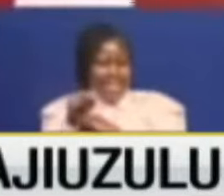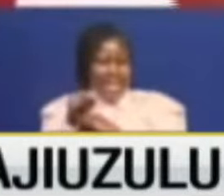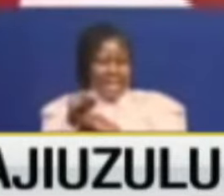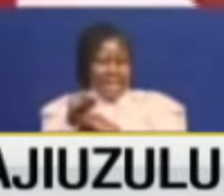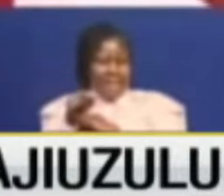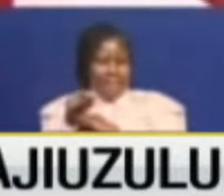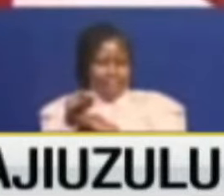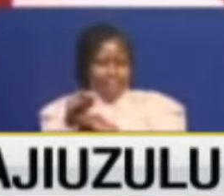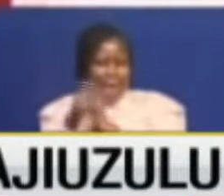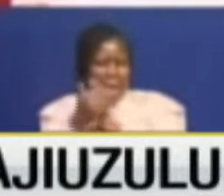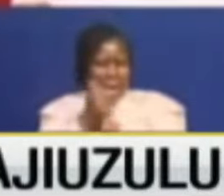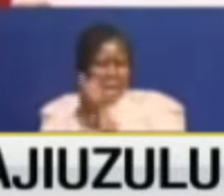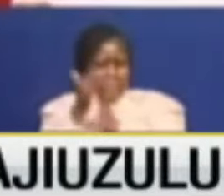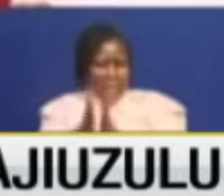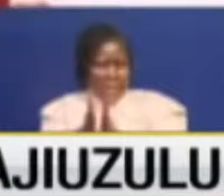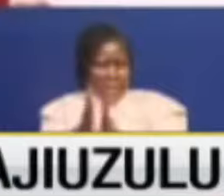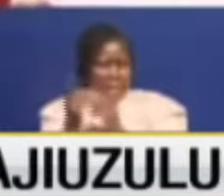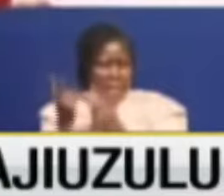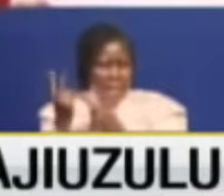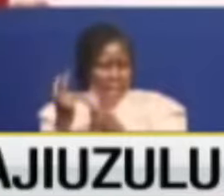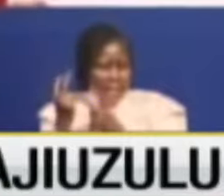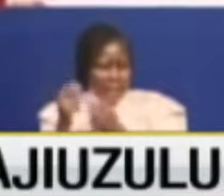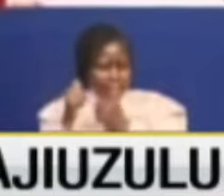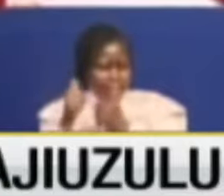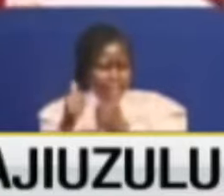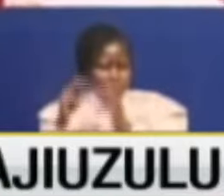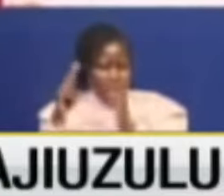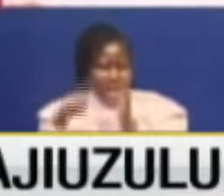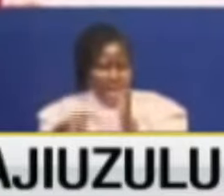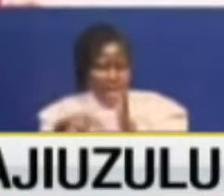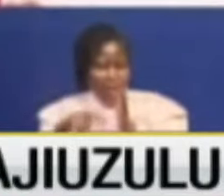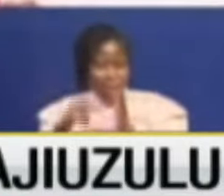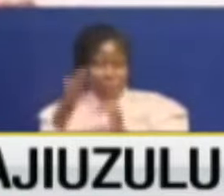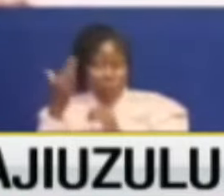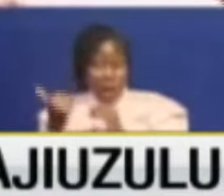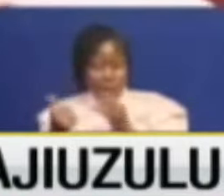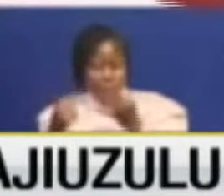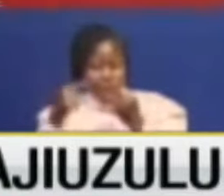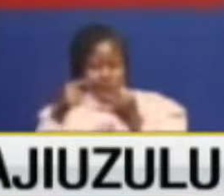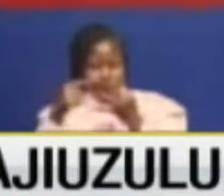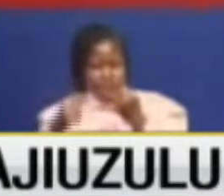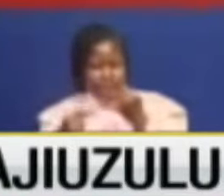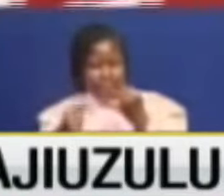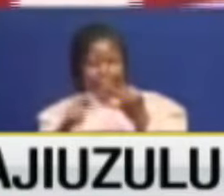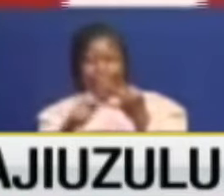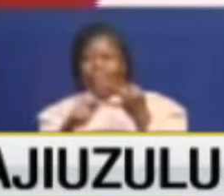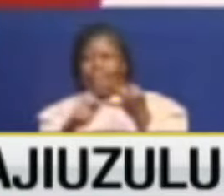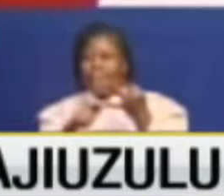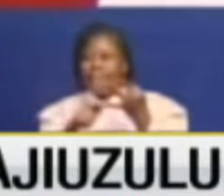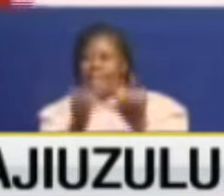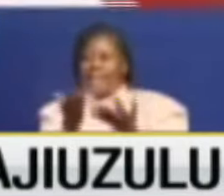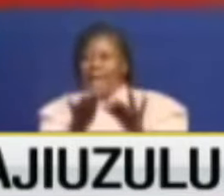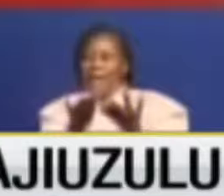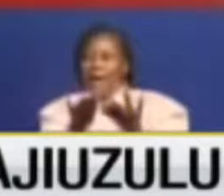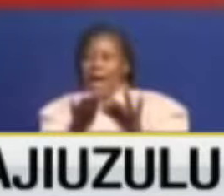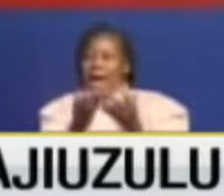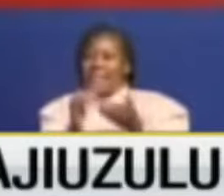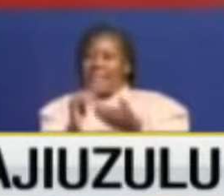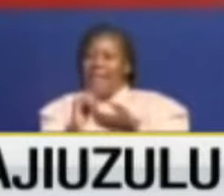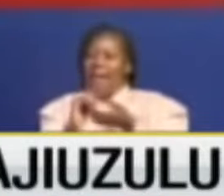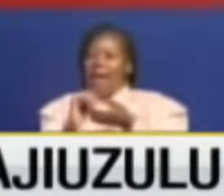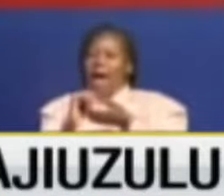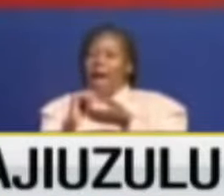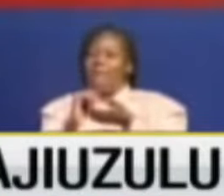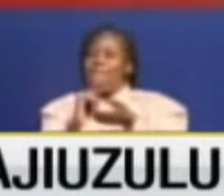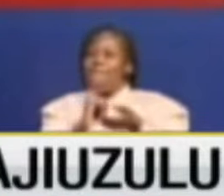jurist worth listening to or reading from for three reasons. One, he served as the Federal Attorney